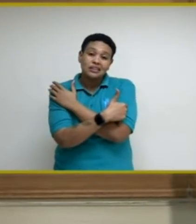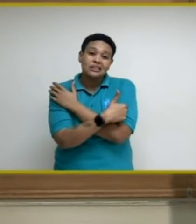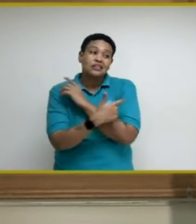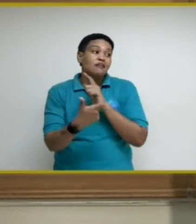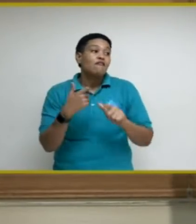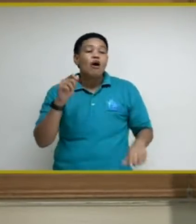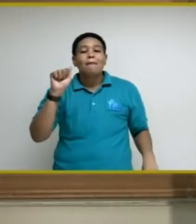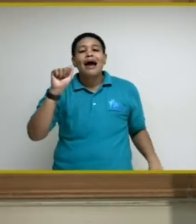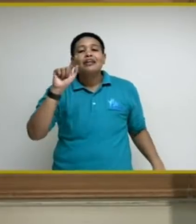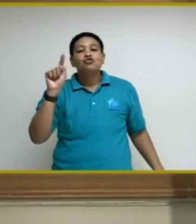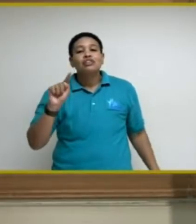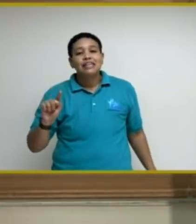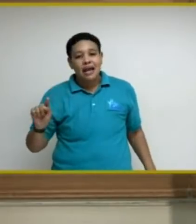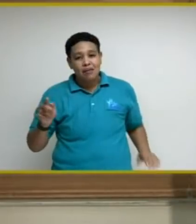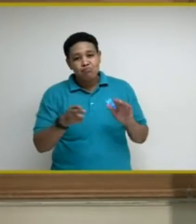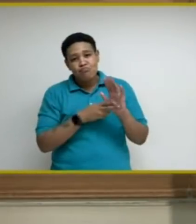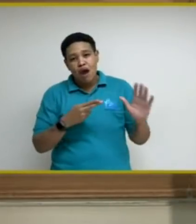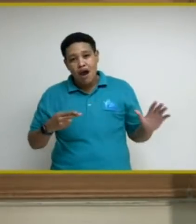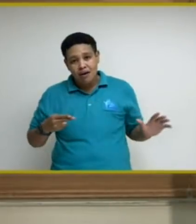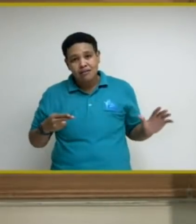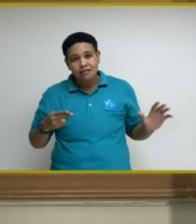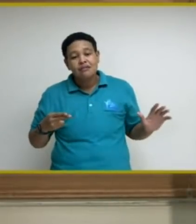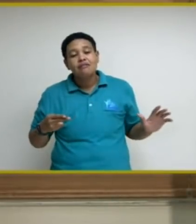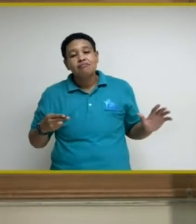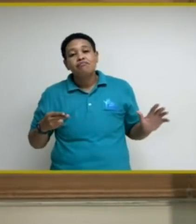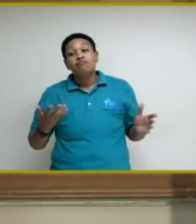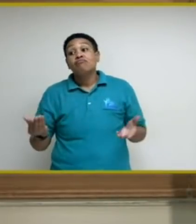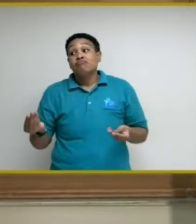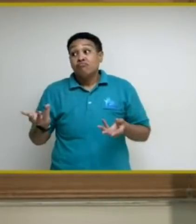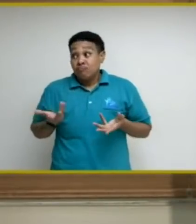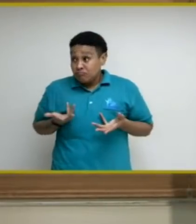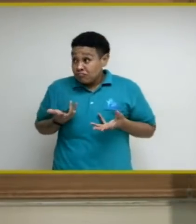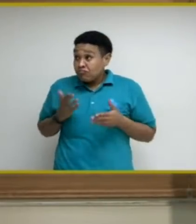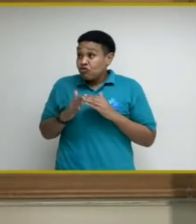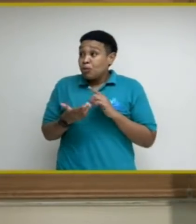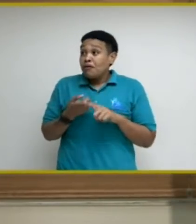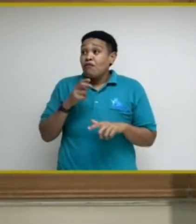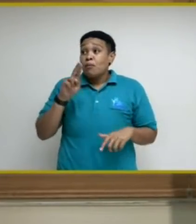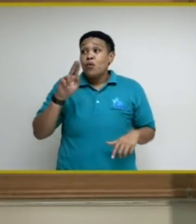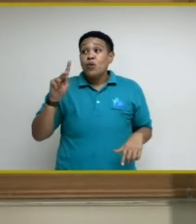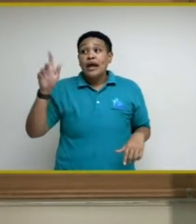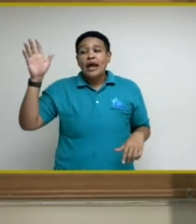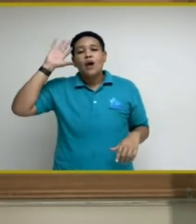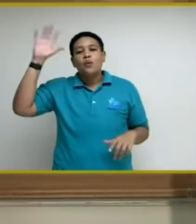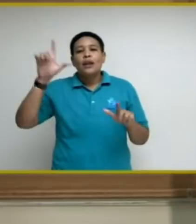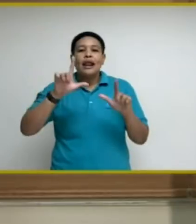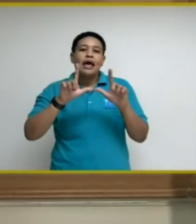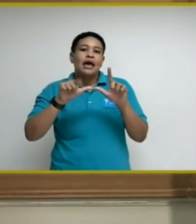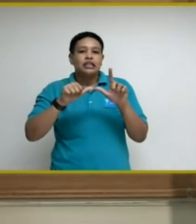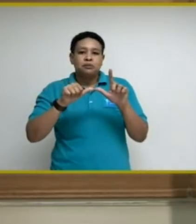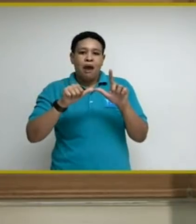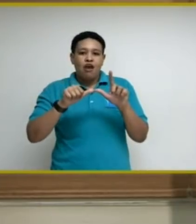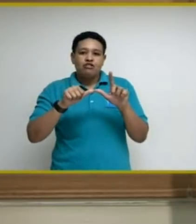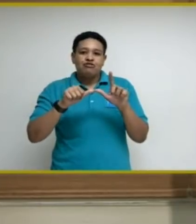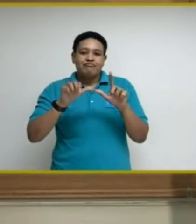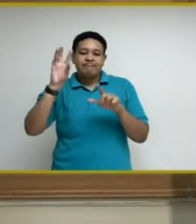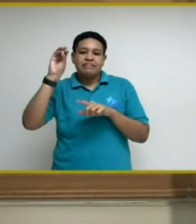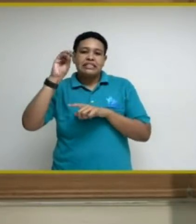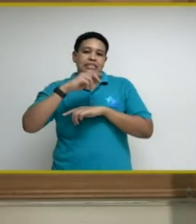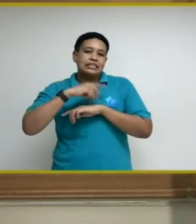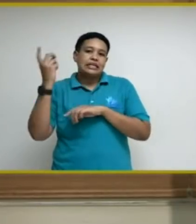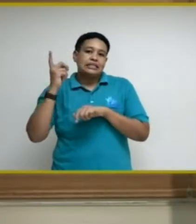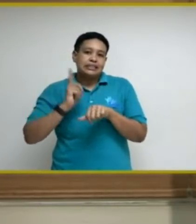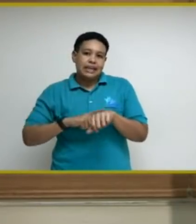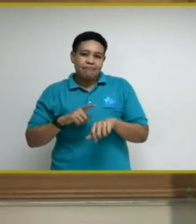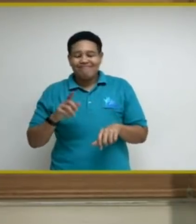the AstraZeneca brand donated to Jamaica by the United Kingdom will expire. However, we